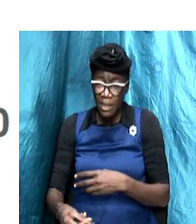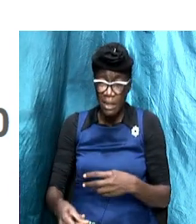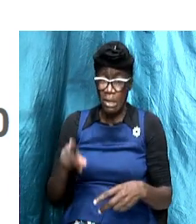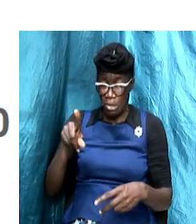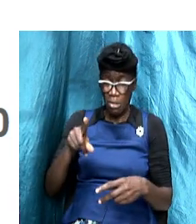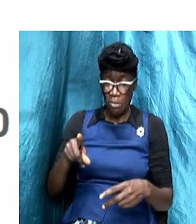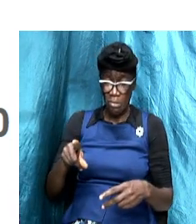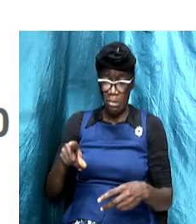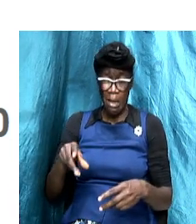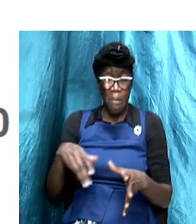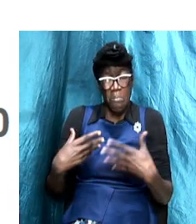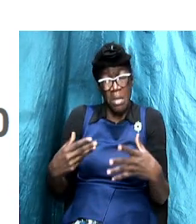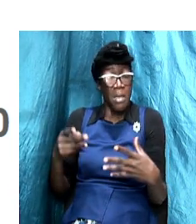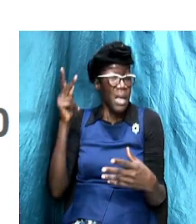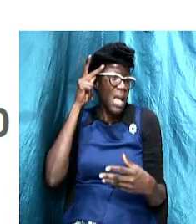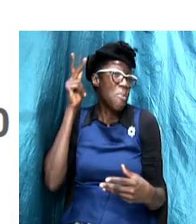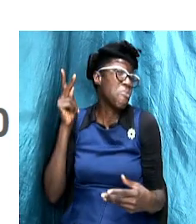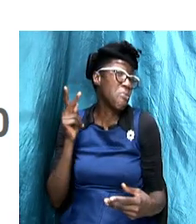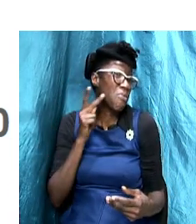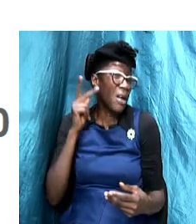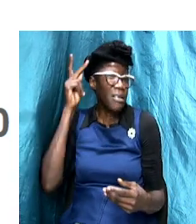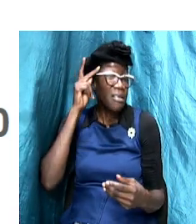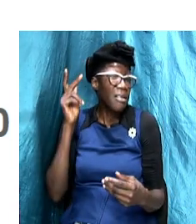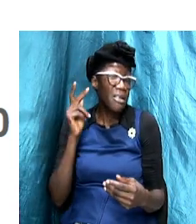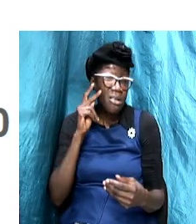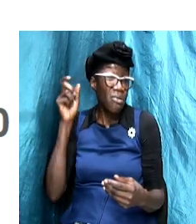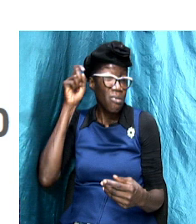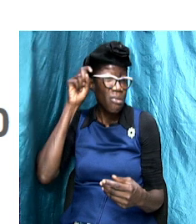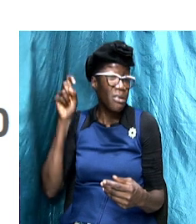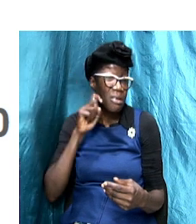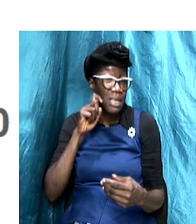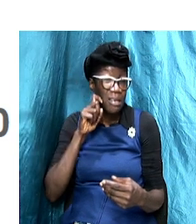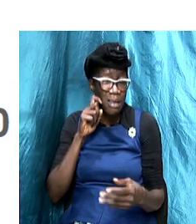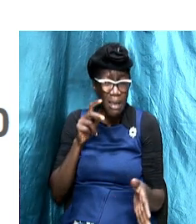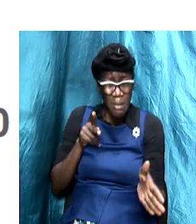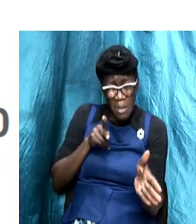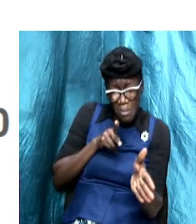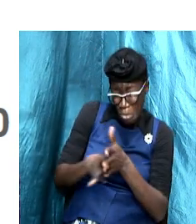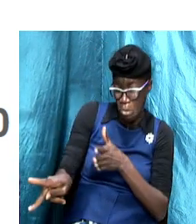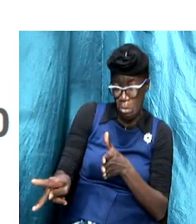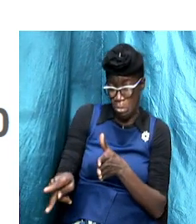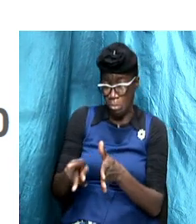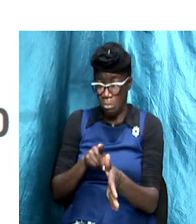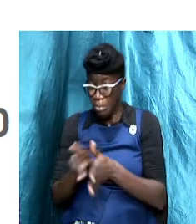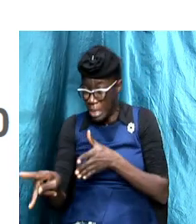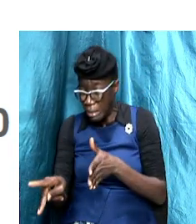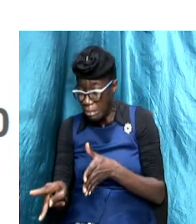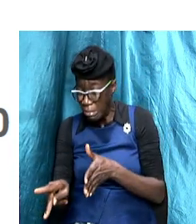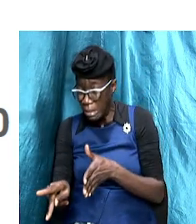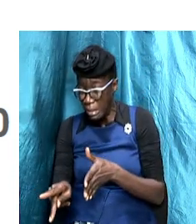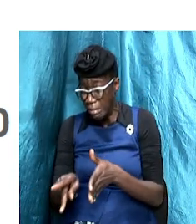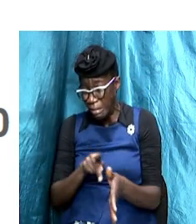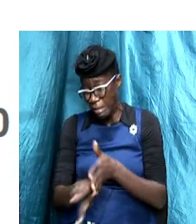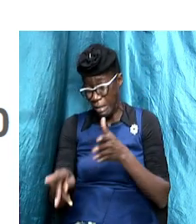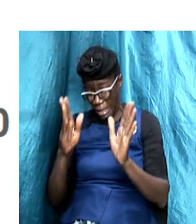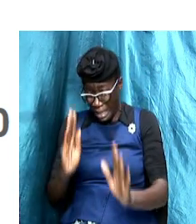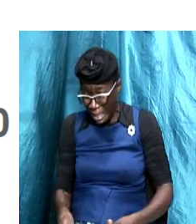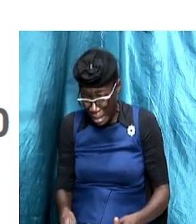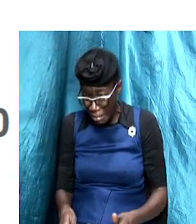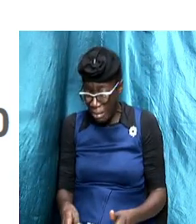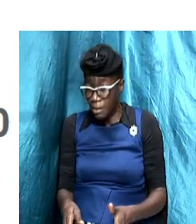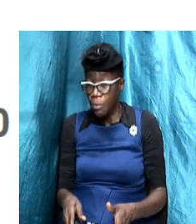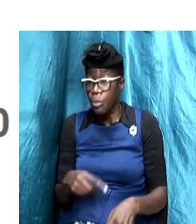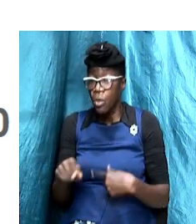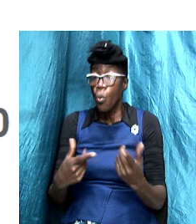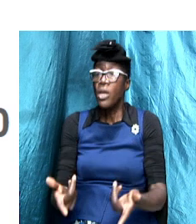prostitute. Amen. It doesn't matter that you are in the world and you are a gunman. Ah, when you come to Christ, all